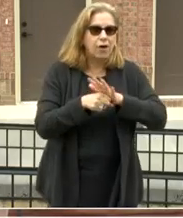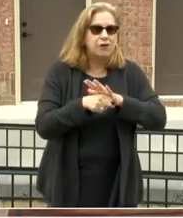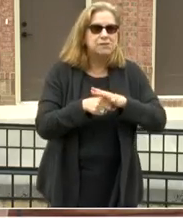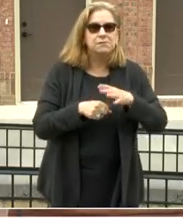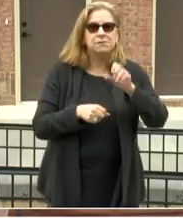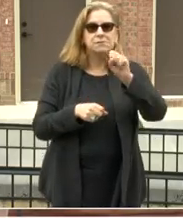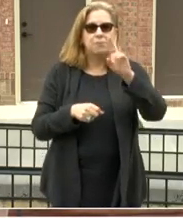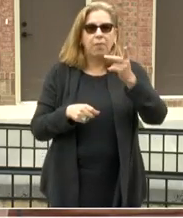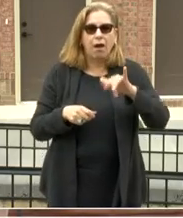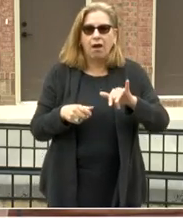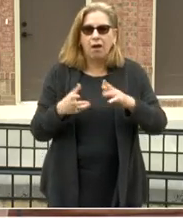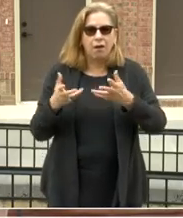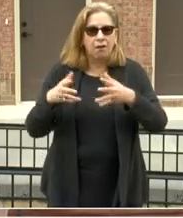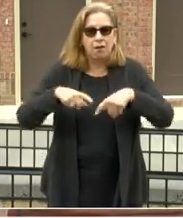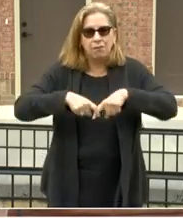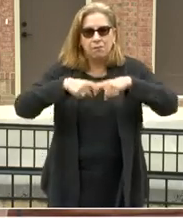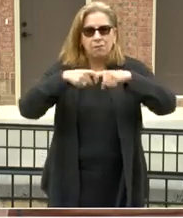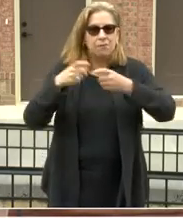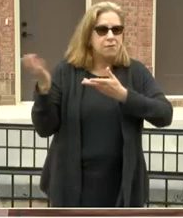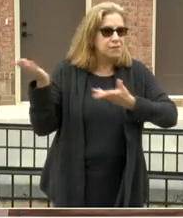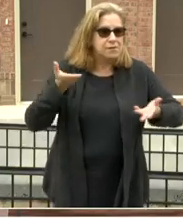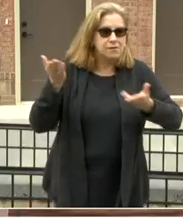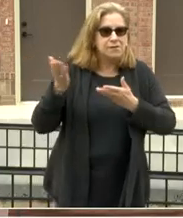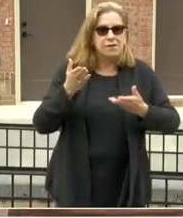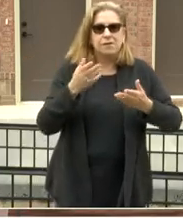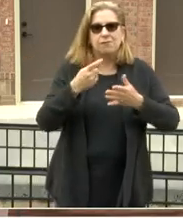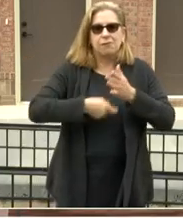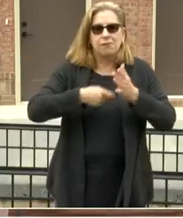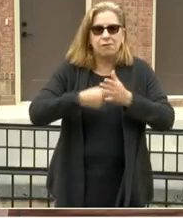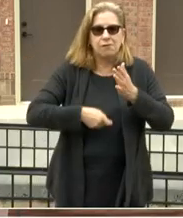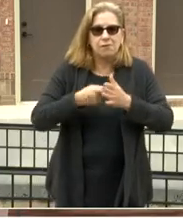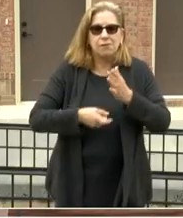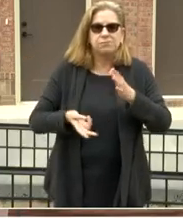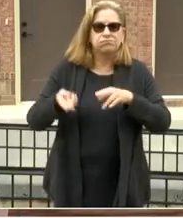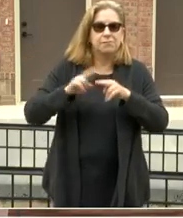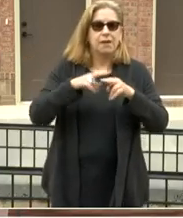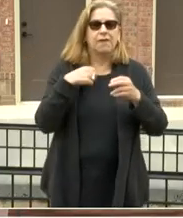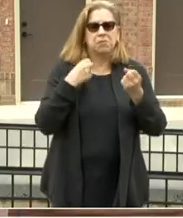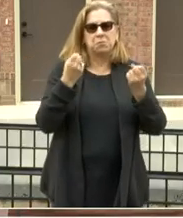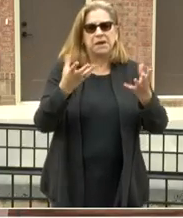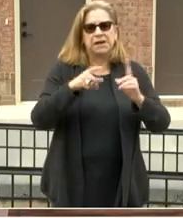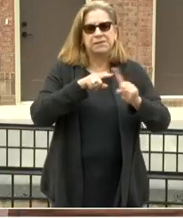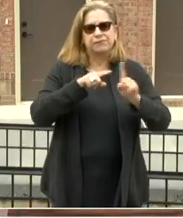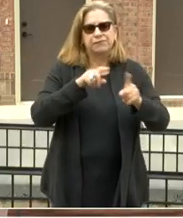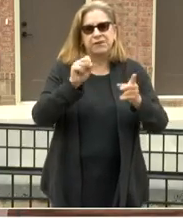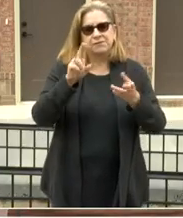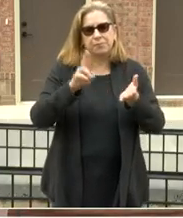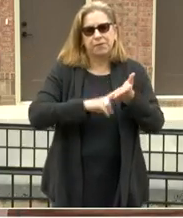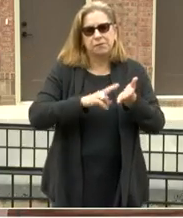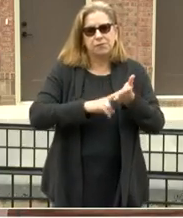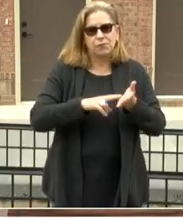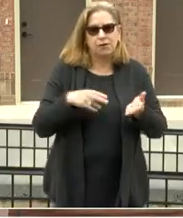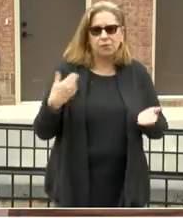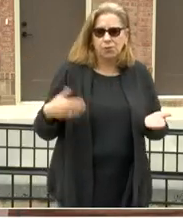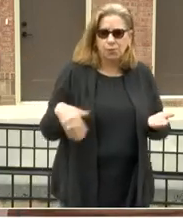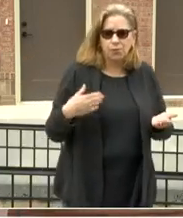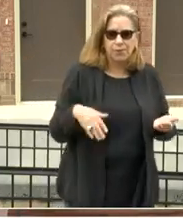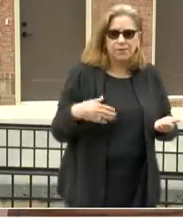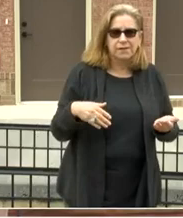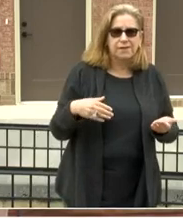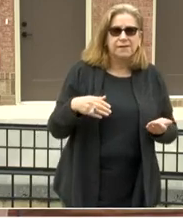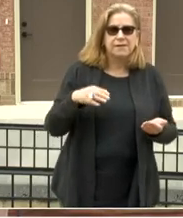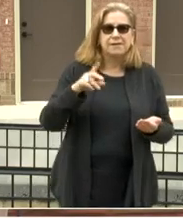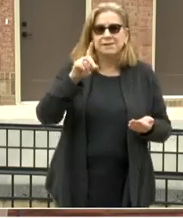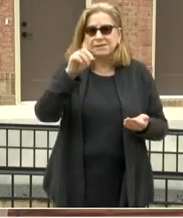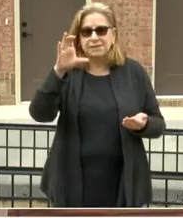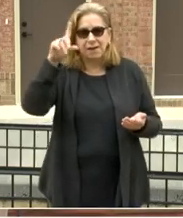So our subcontractors have played a huge part. And finally, a shout out to the DC government. We've encountered issues along the way, and